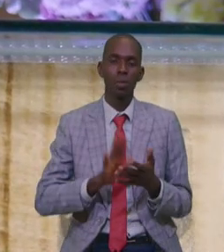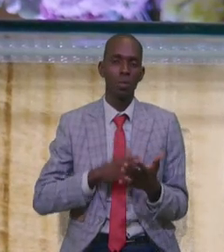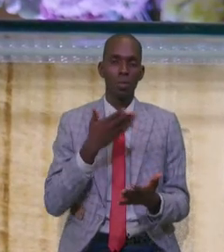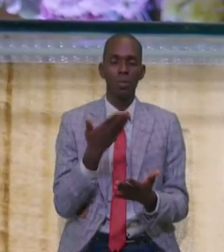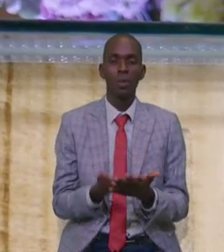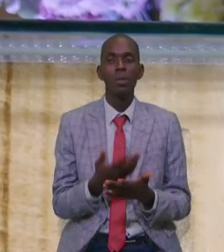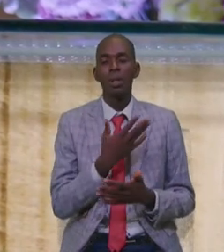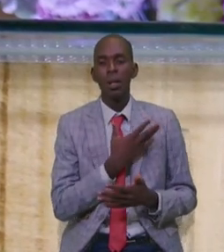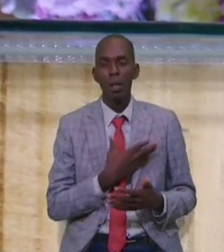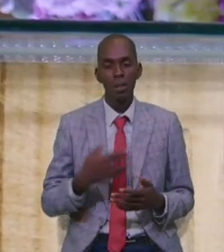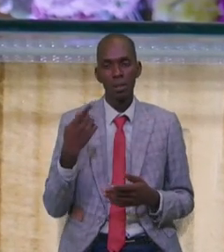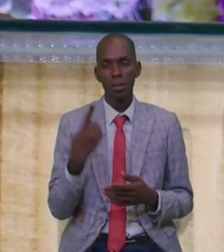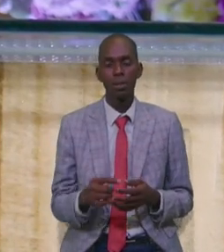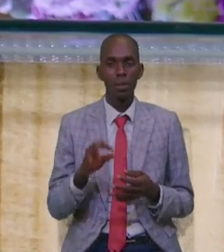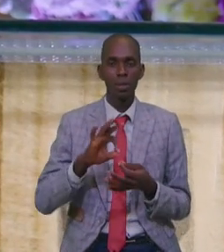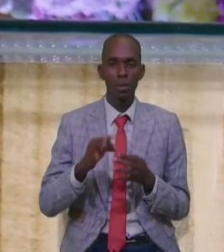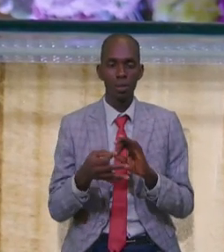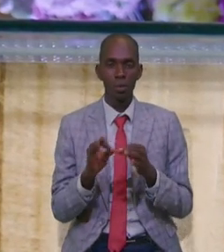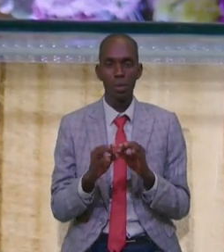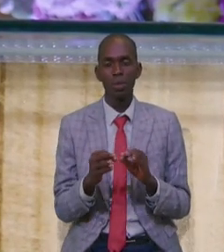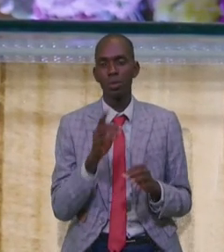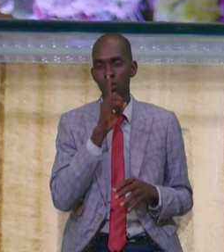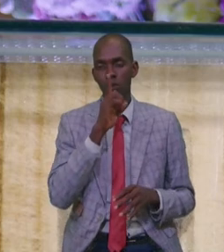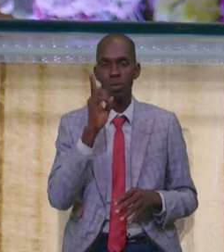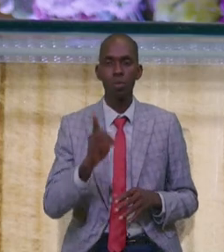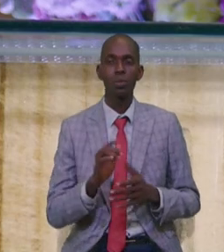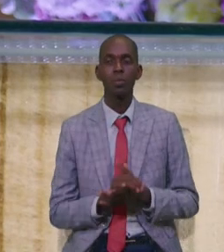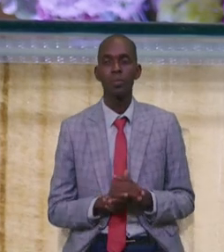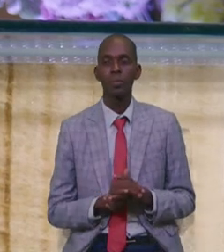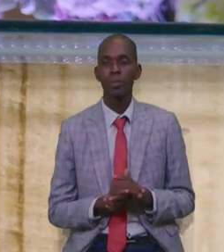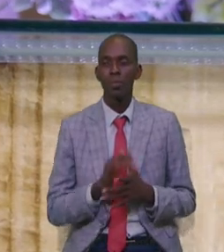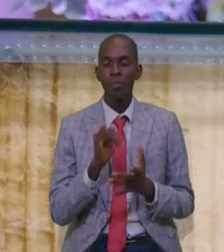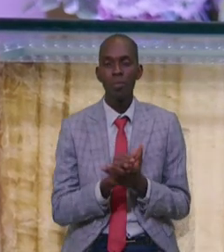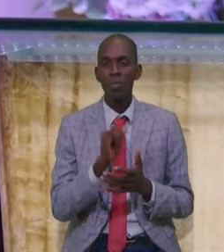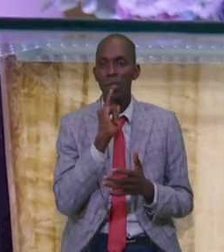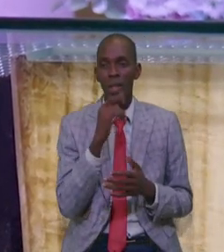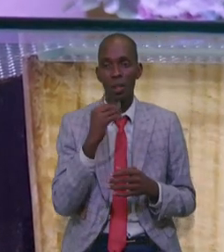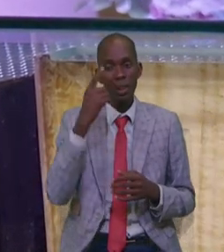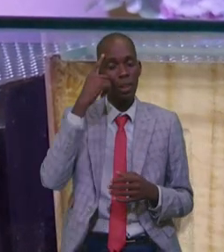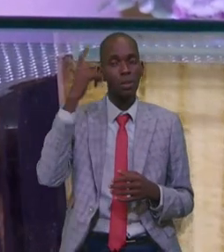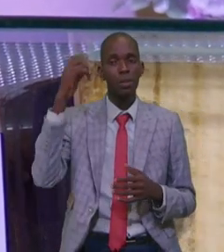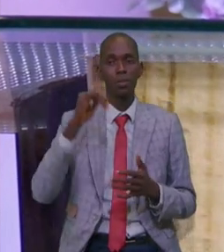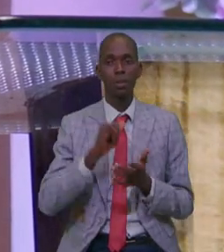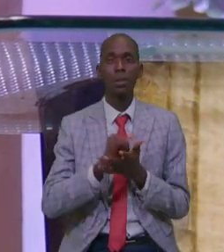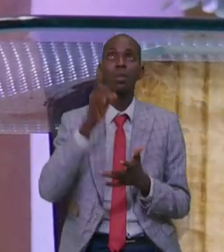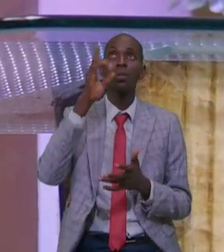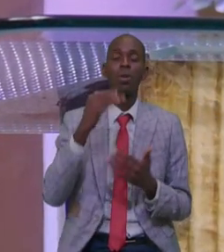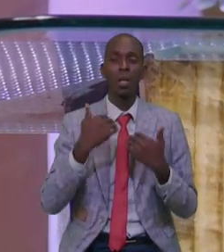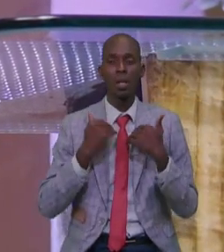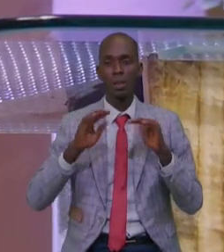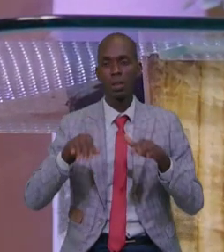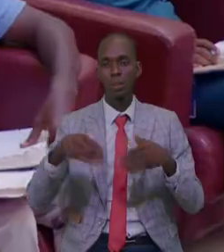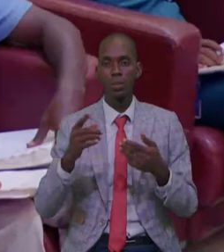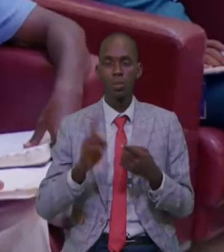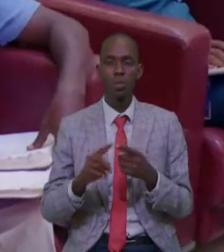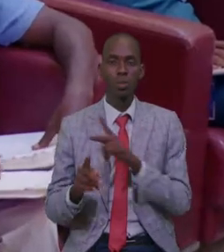the interpretation thereof sure. That's the dream that God had given to